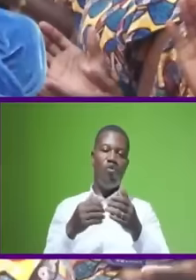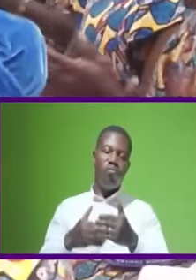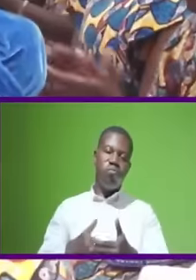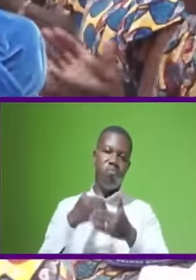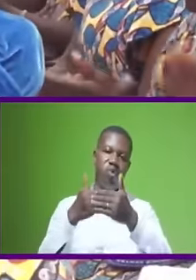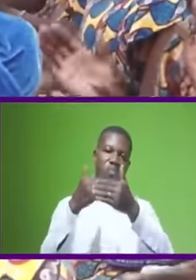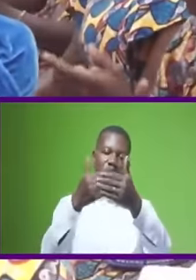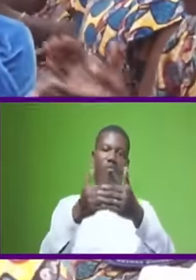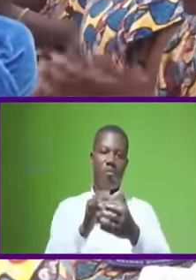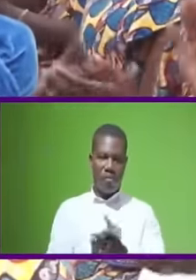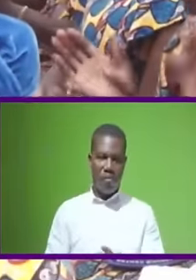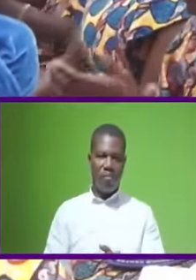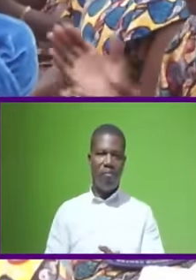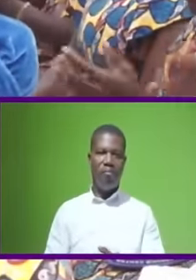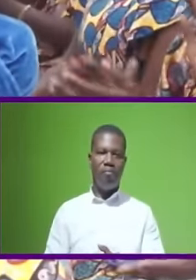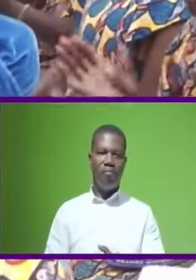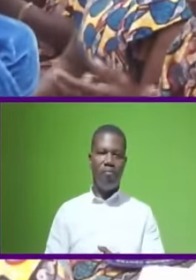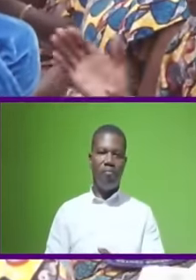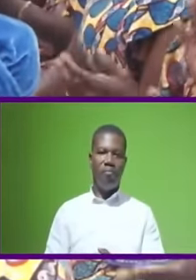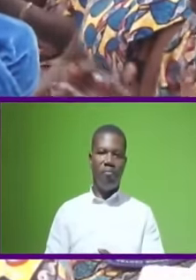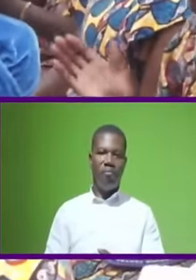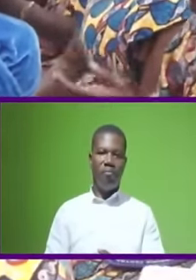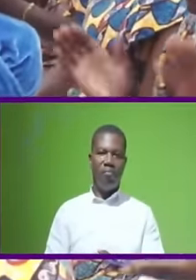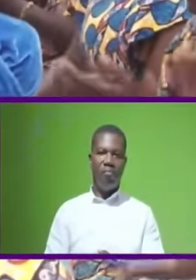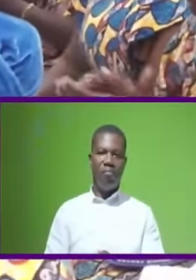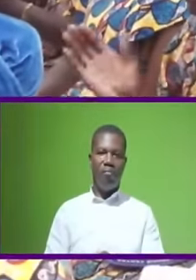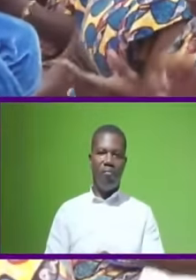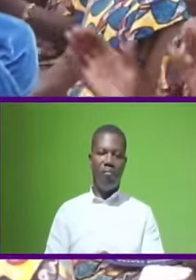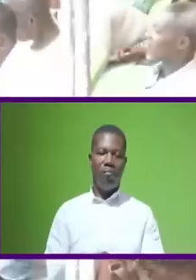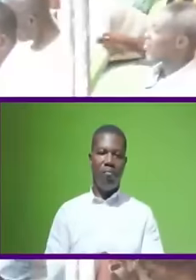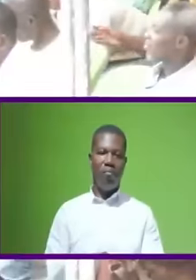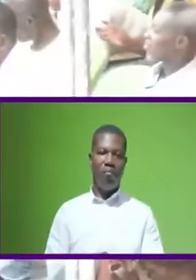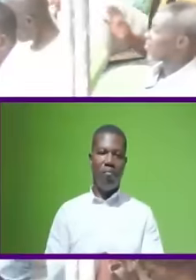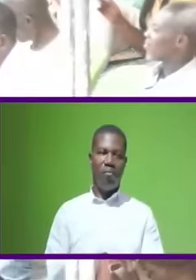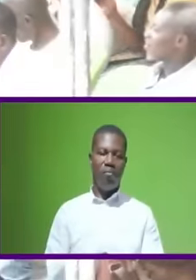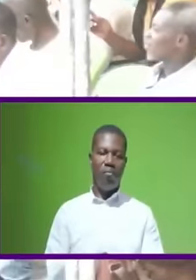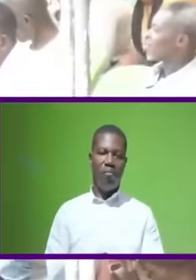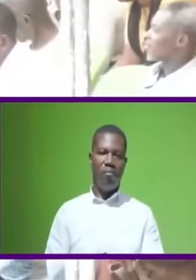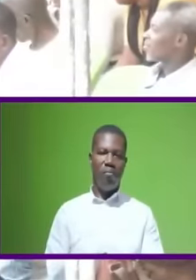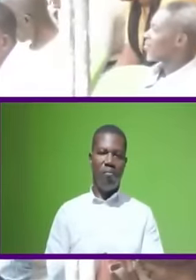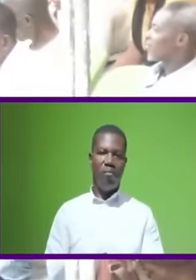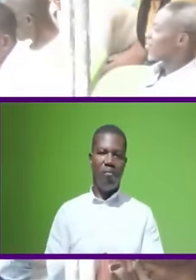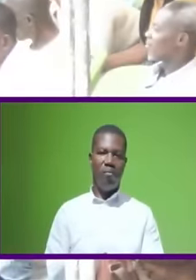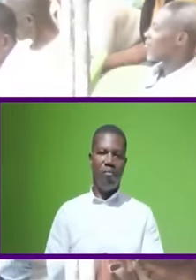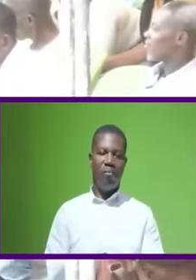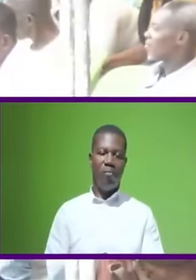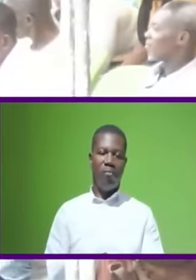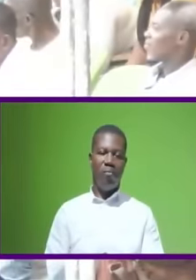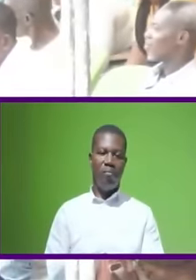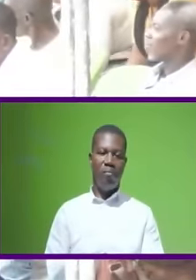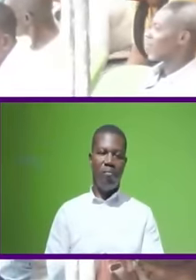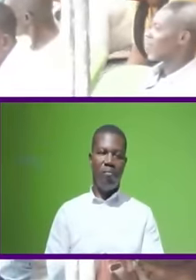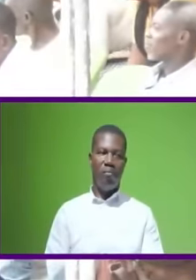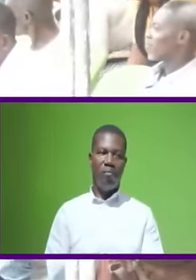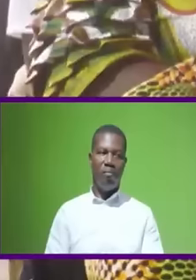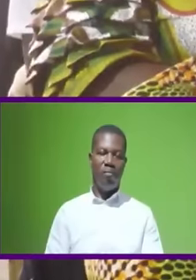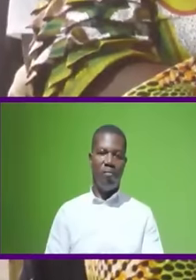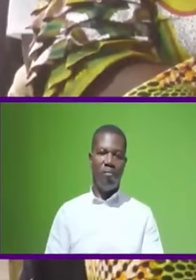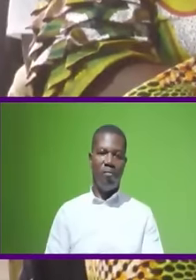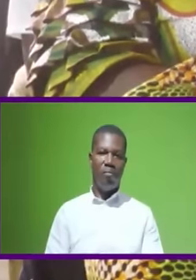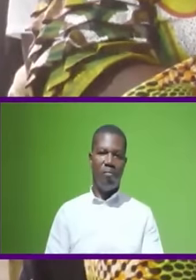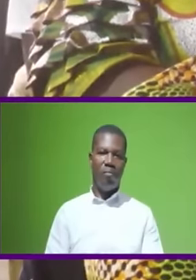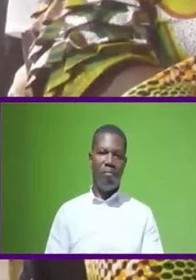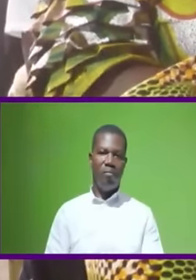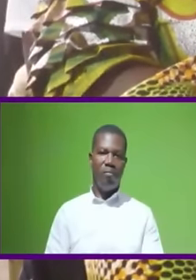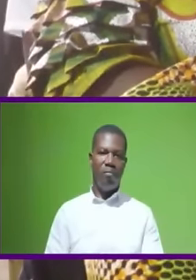purpose is said that let us gather all this money and then give to the needy, so that tomorrow they will not come and pester you